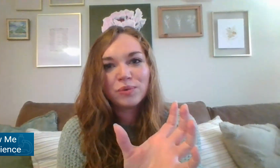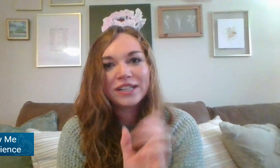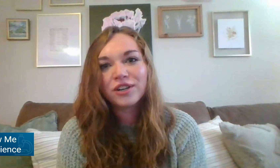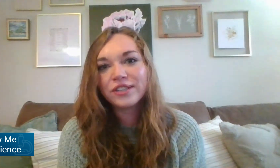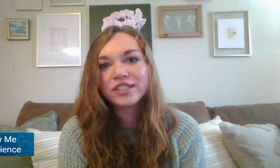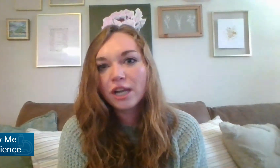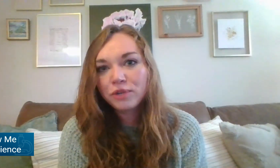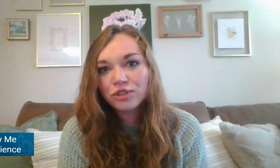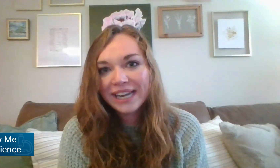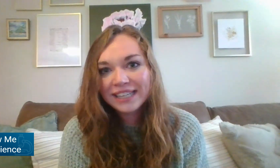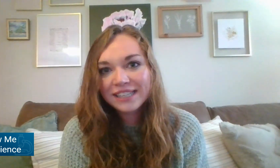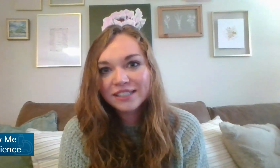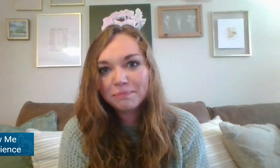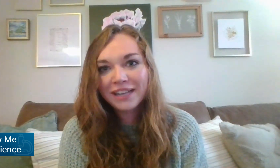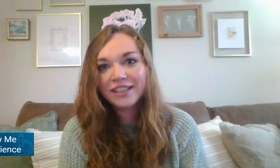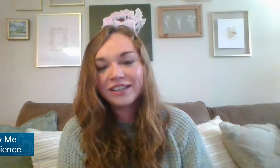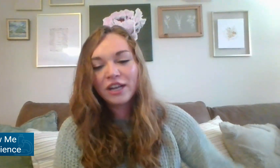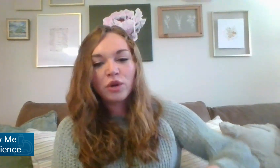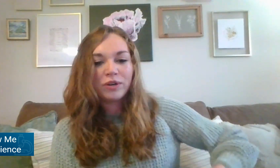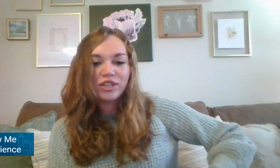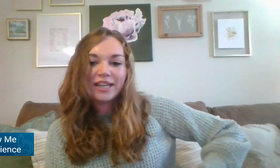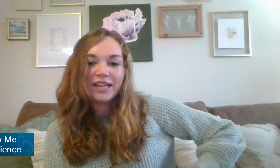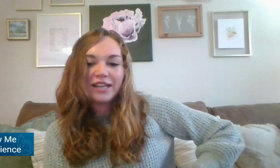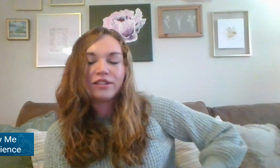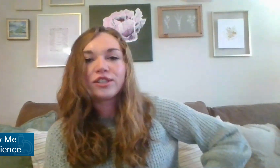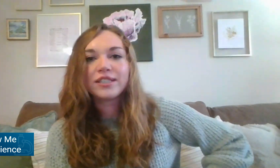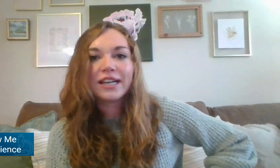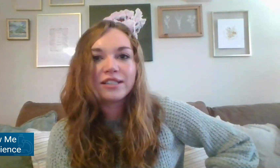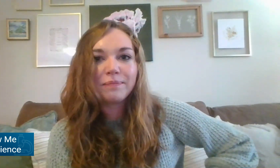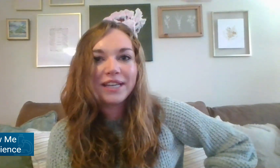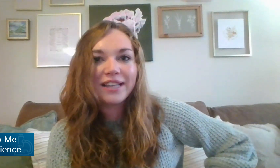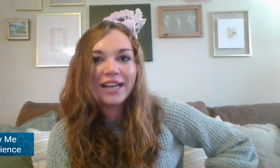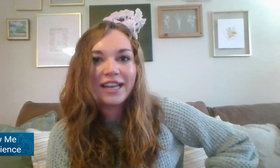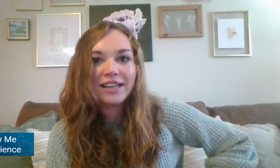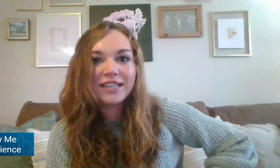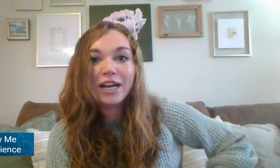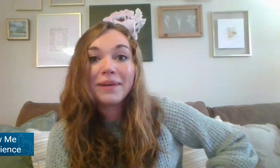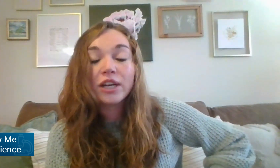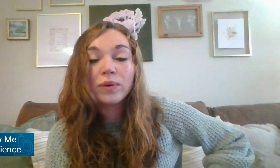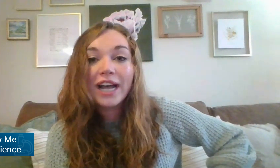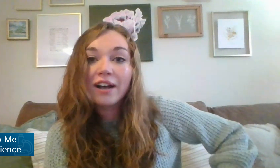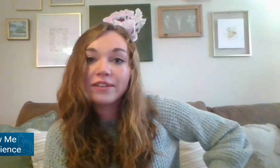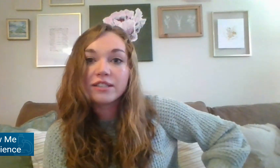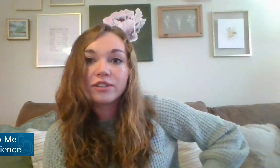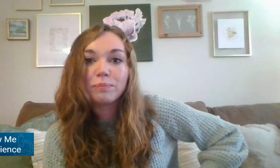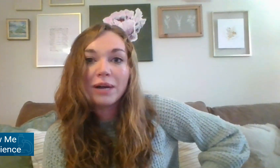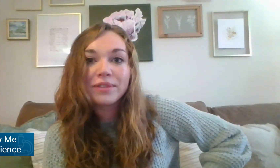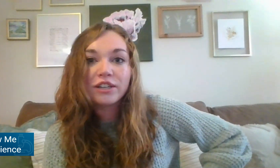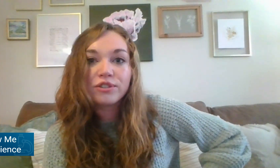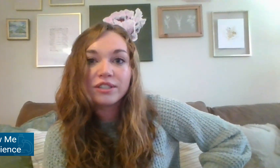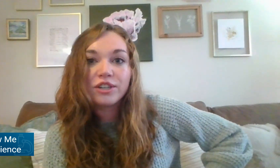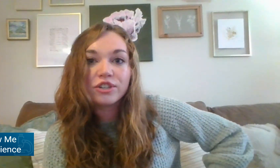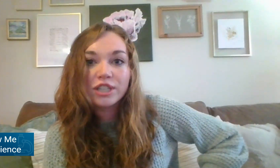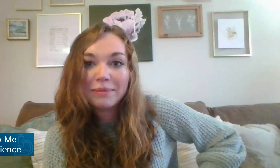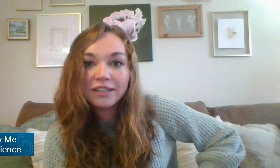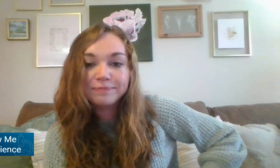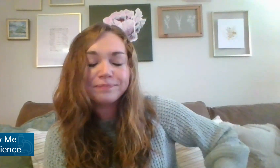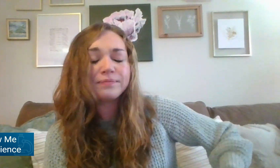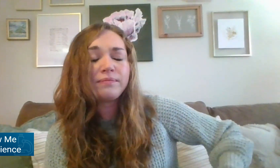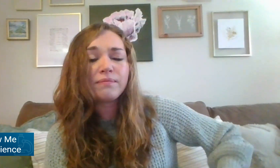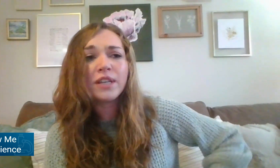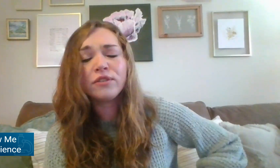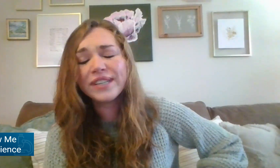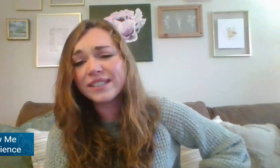then to what's called the subcutaneous method, which is it looks like something that a diabetic would have. It's a little pump that goes into your